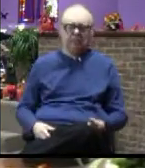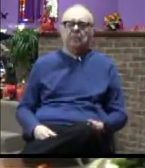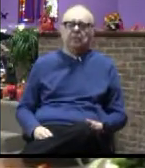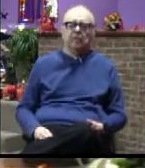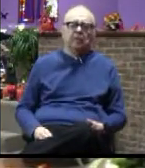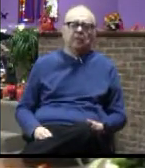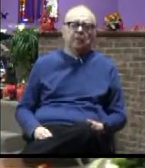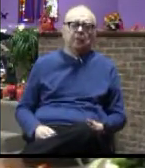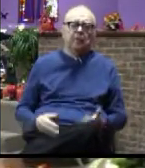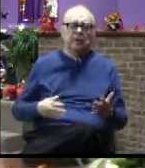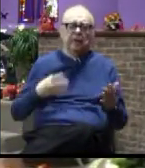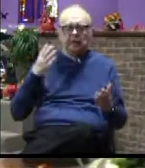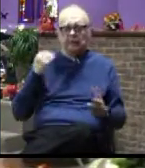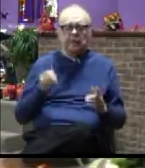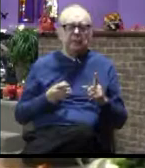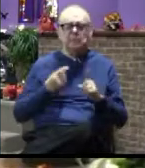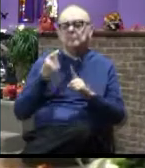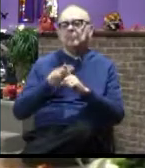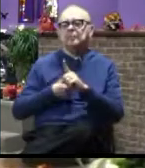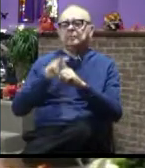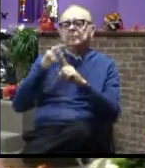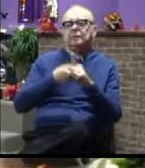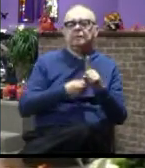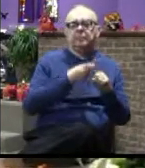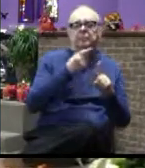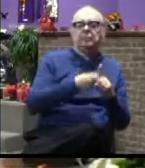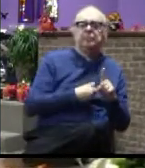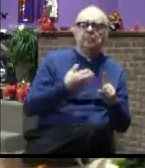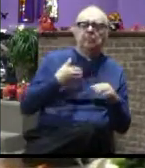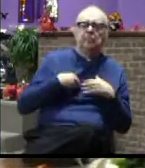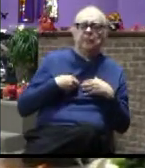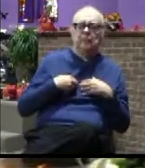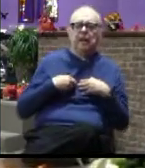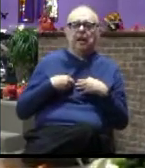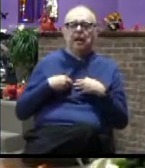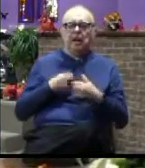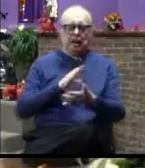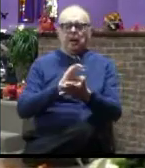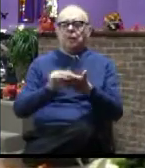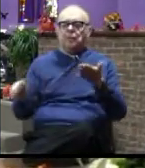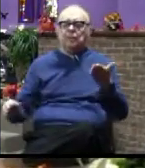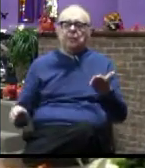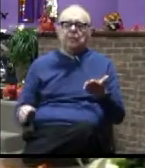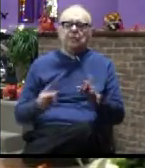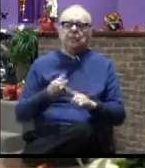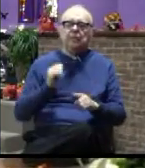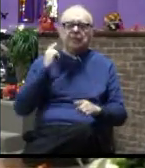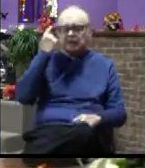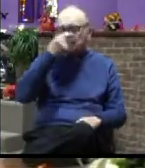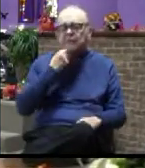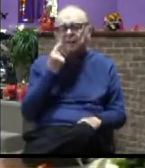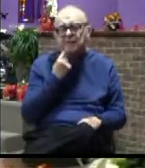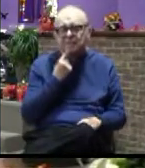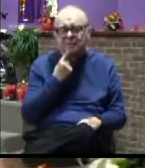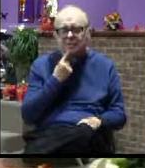He went through months and months of having those tattoos removed from his face.